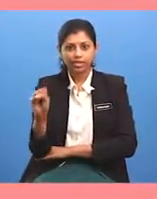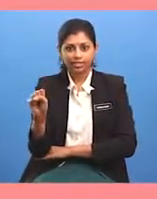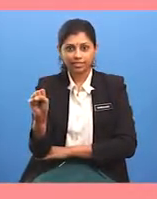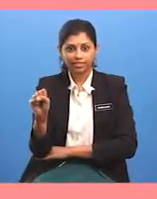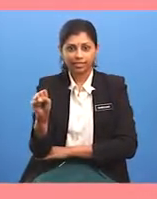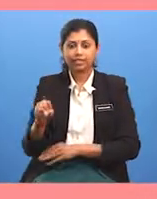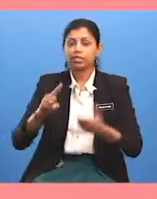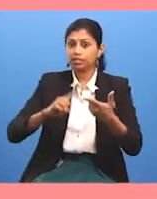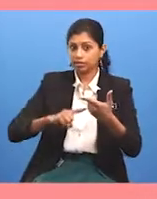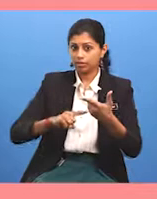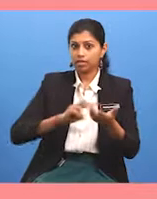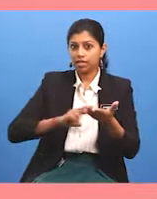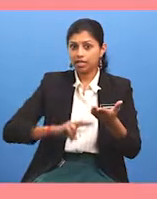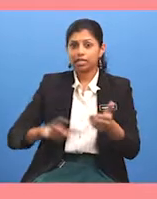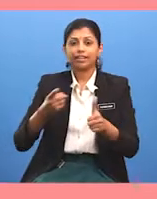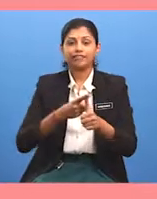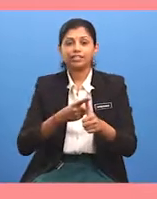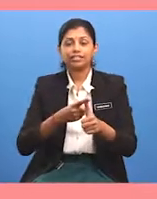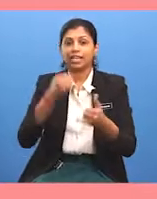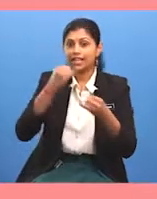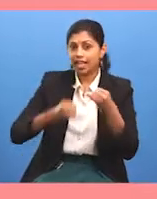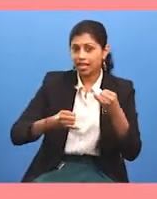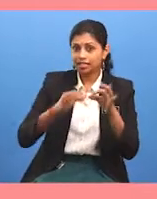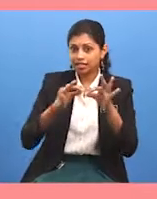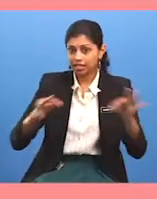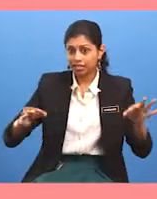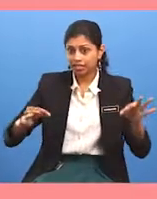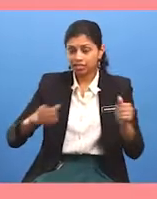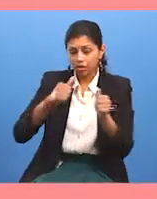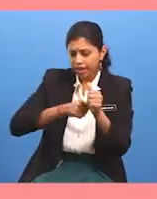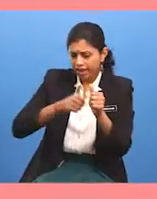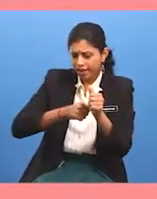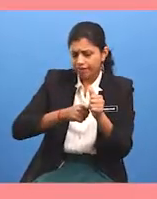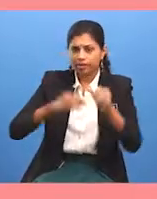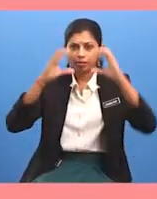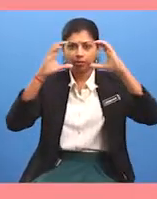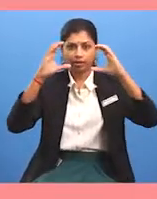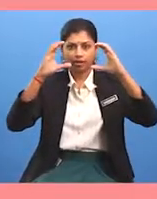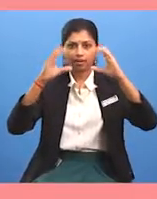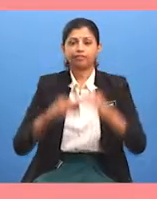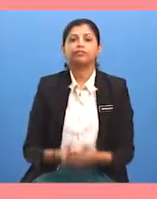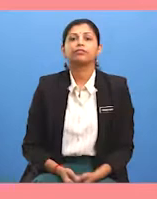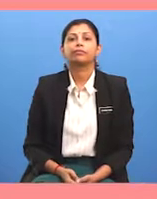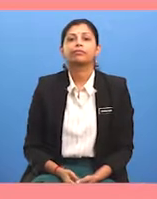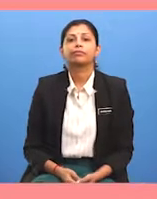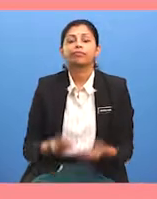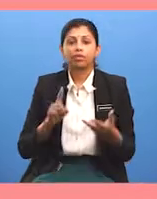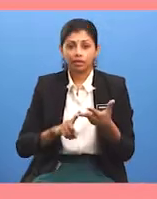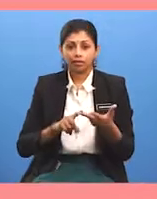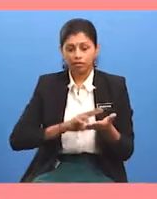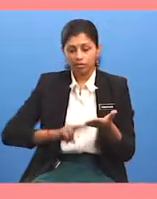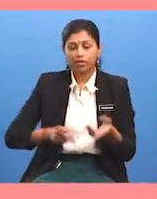Read the first and the last sentence of every paragraph. Read